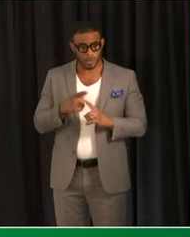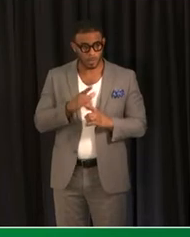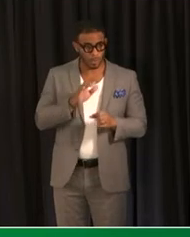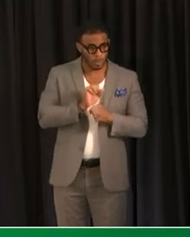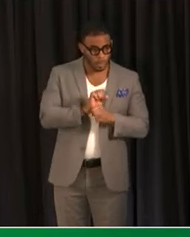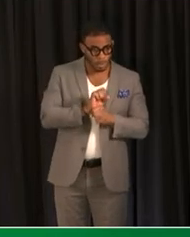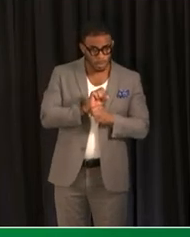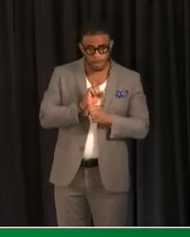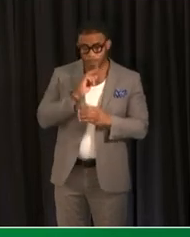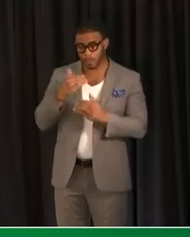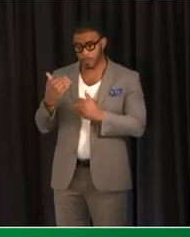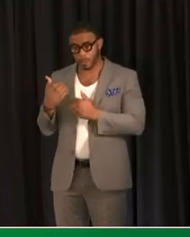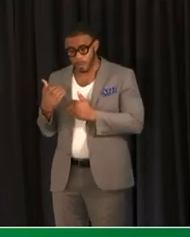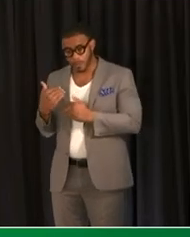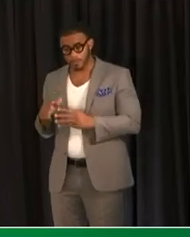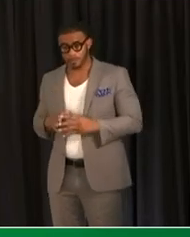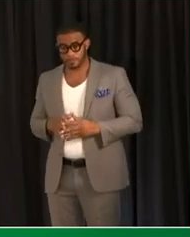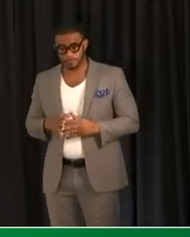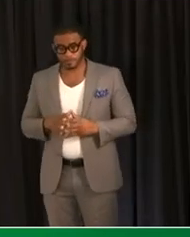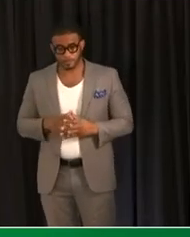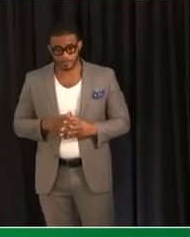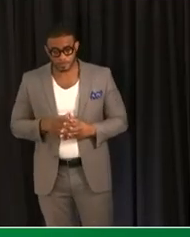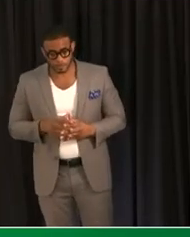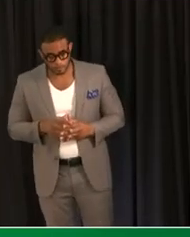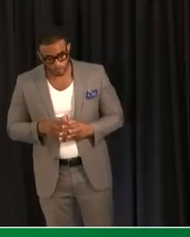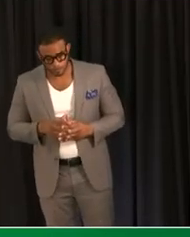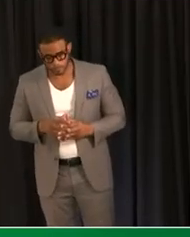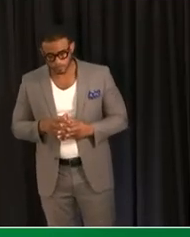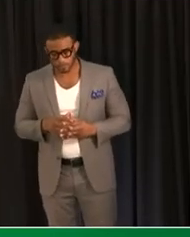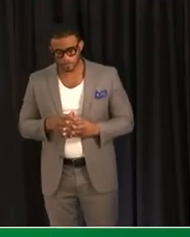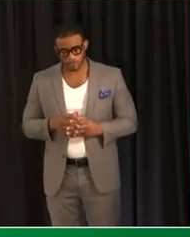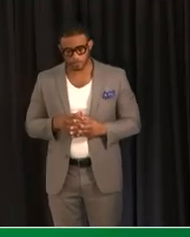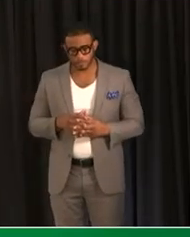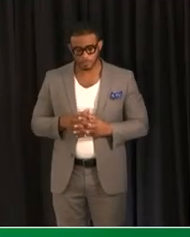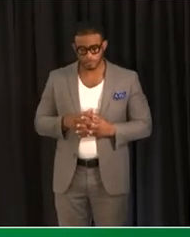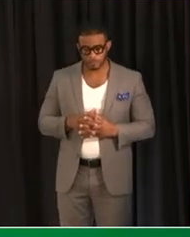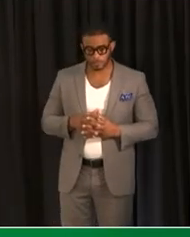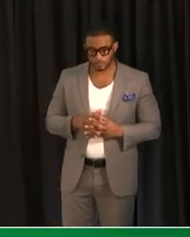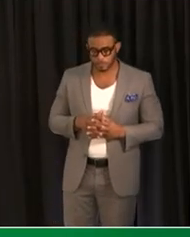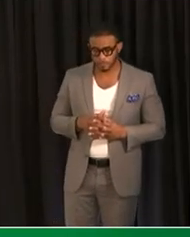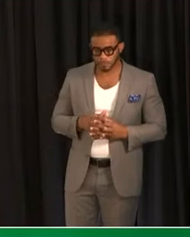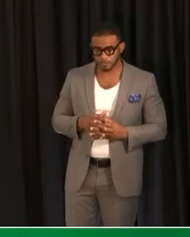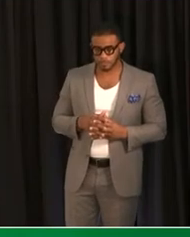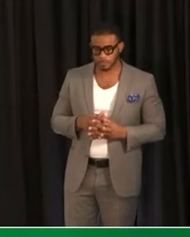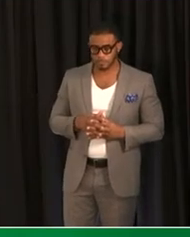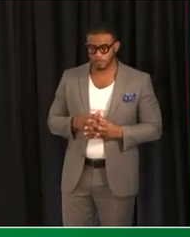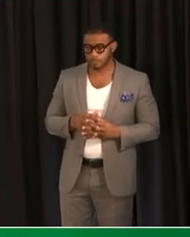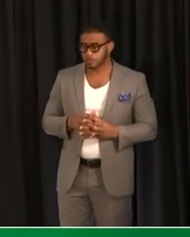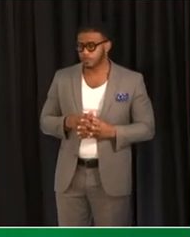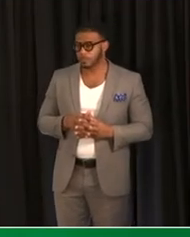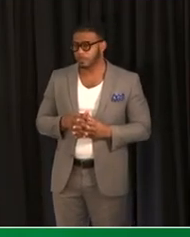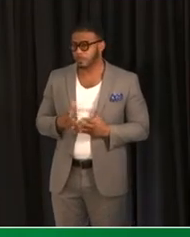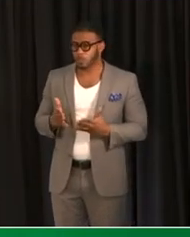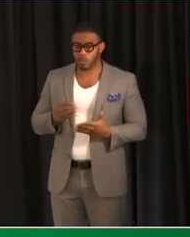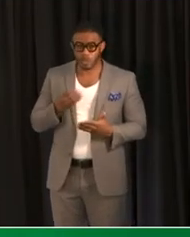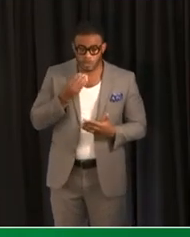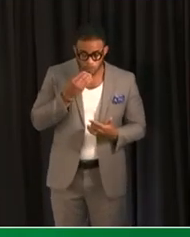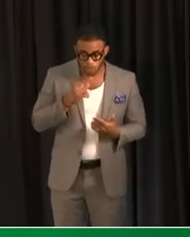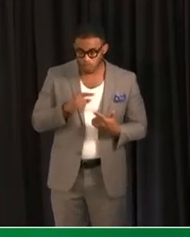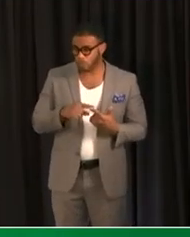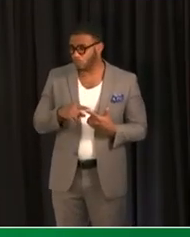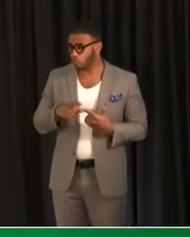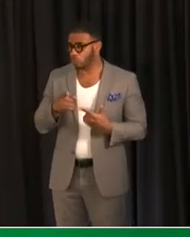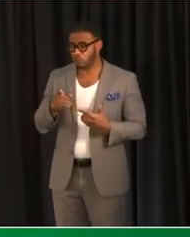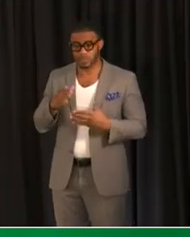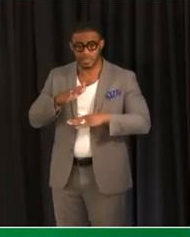be responsible. Llevar la comida a nuestras casas. Muchas de las madres somos madres solteras. Bring food